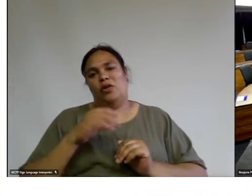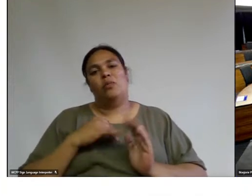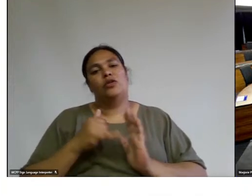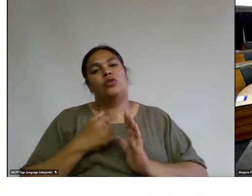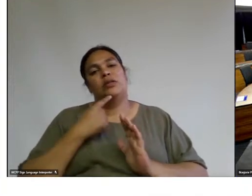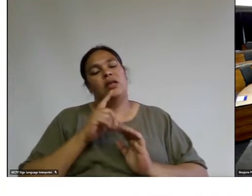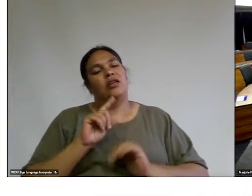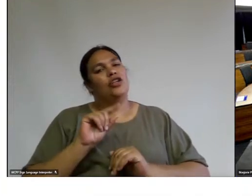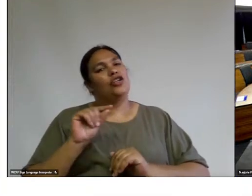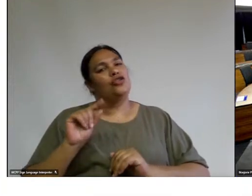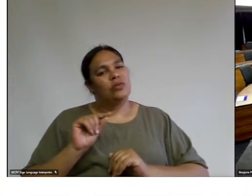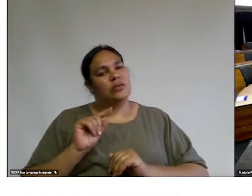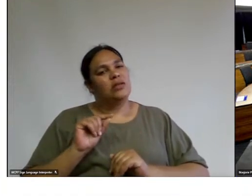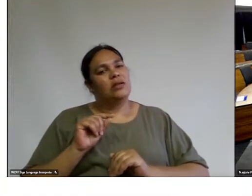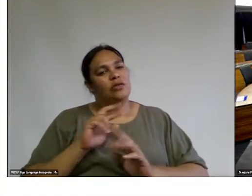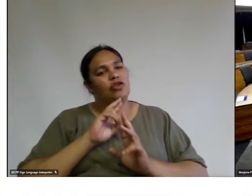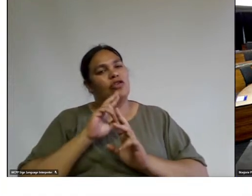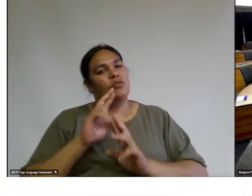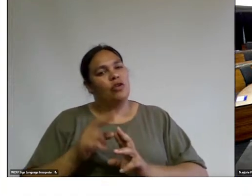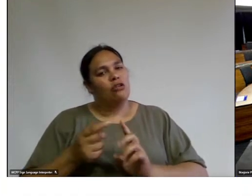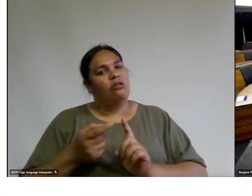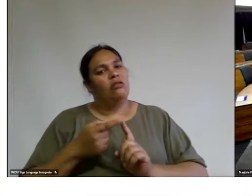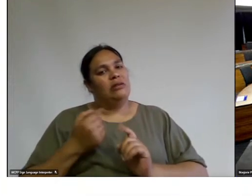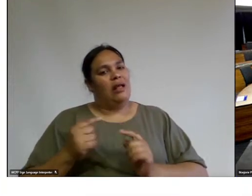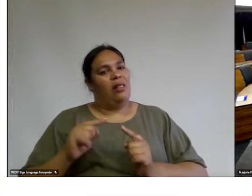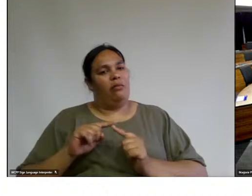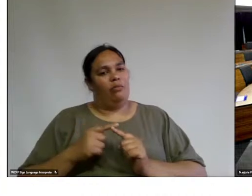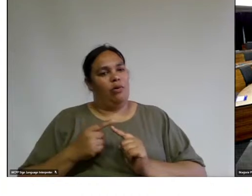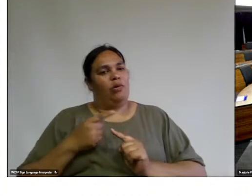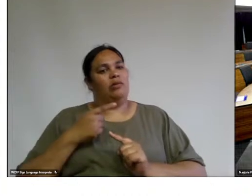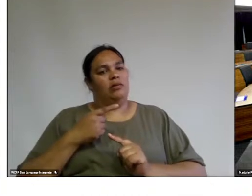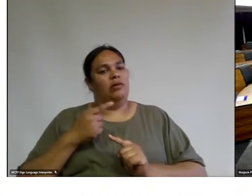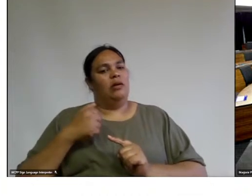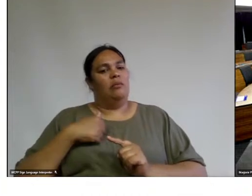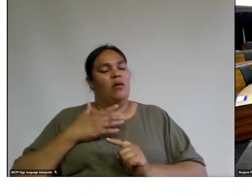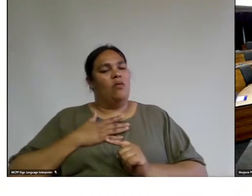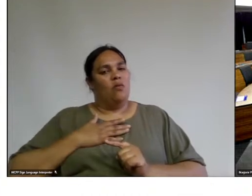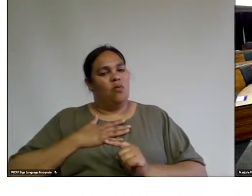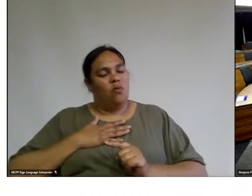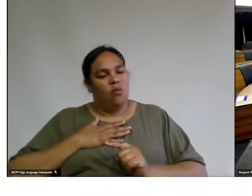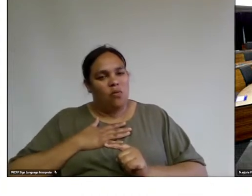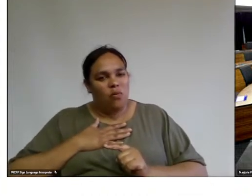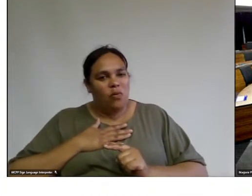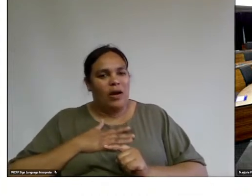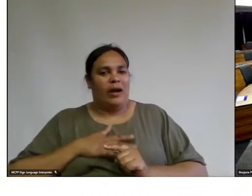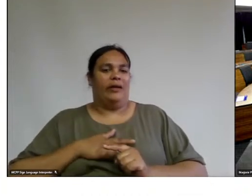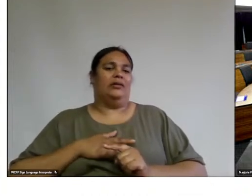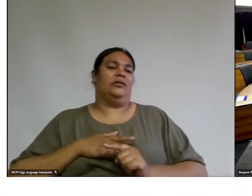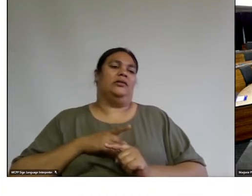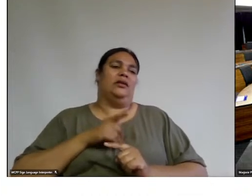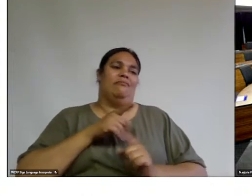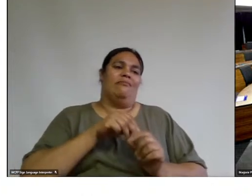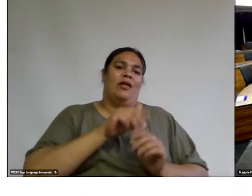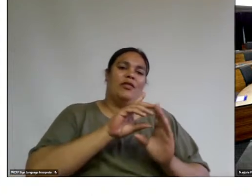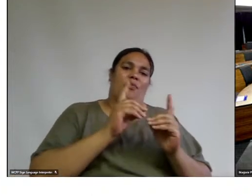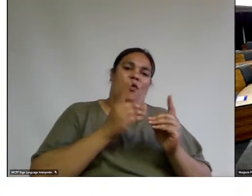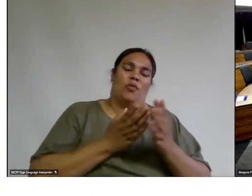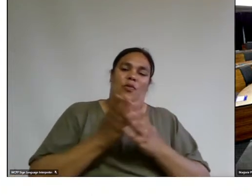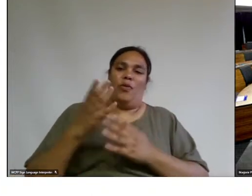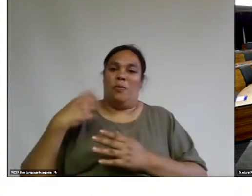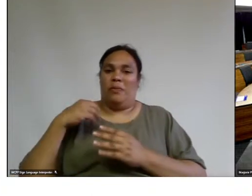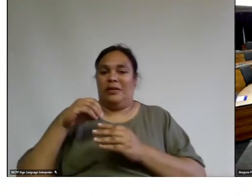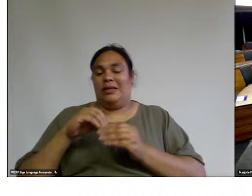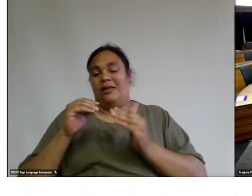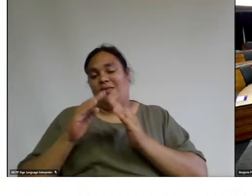it's an interesting response at this point, Chair, that I would love to listen to this department and maybe through the minister in the